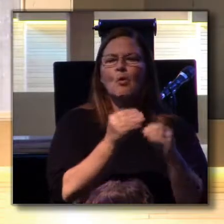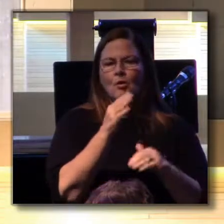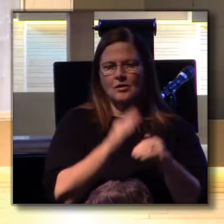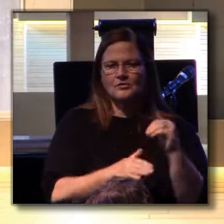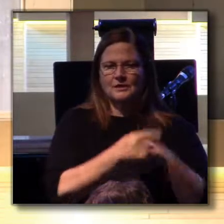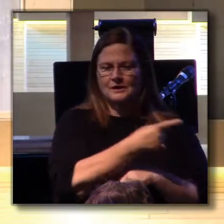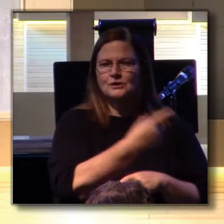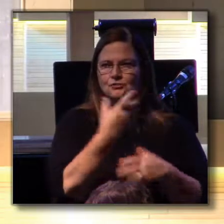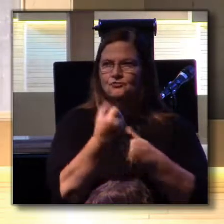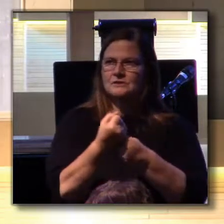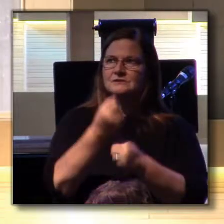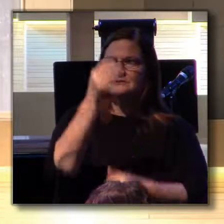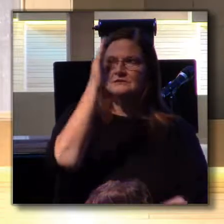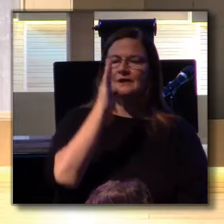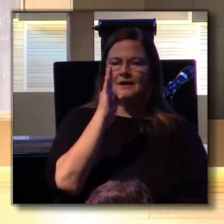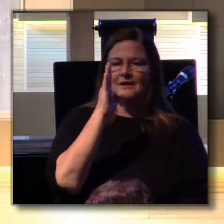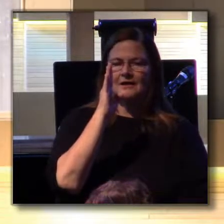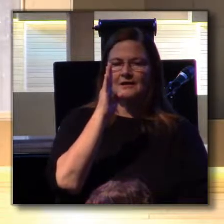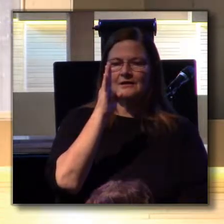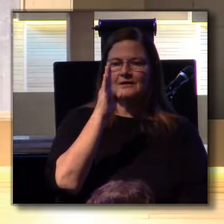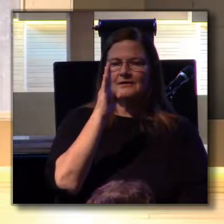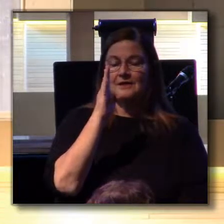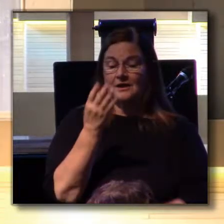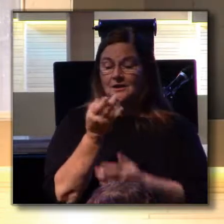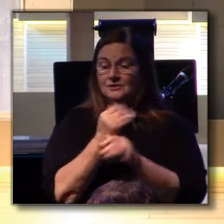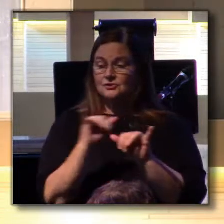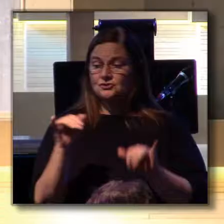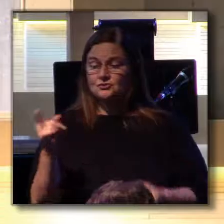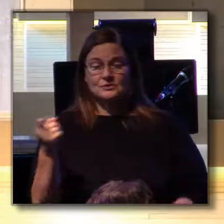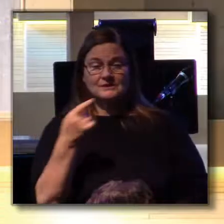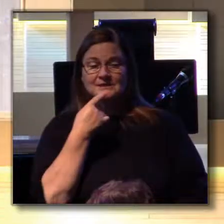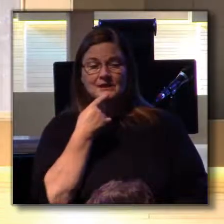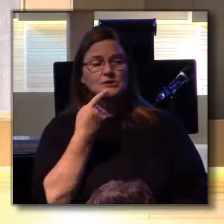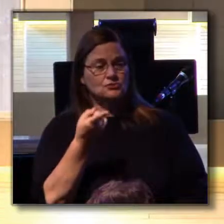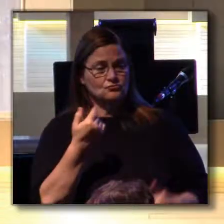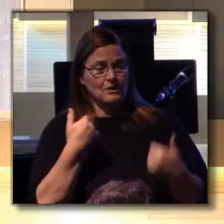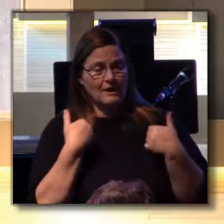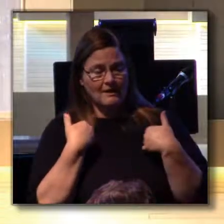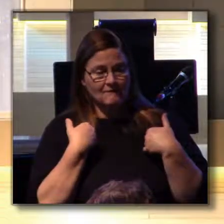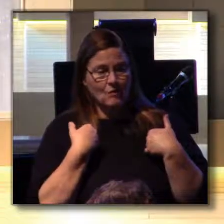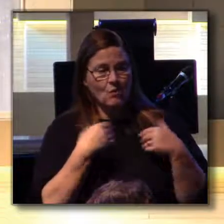him, you have a whole system of beliefs